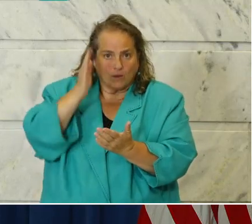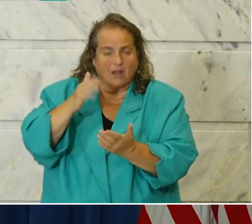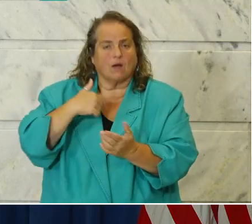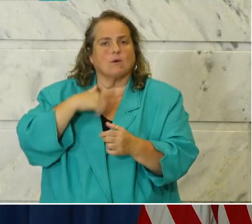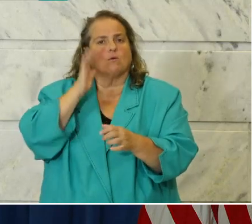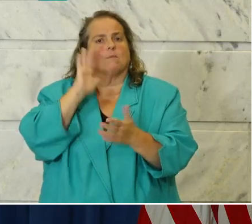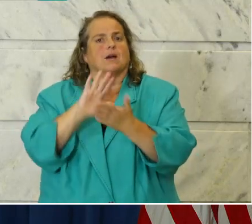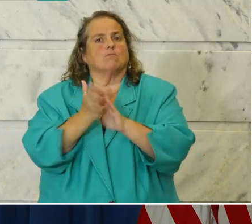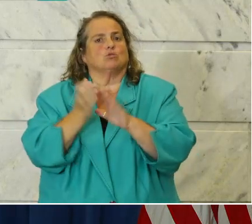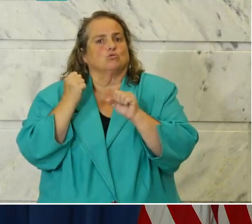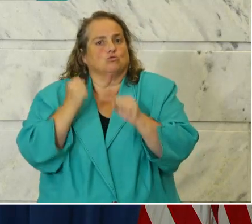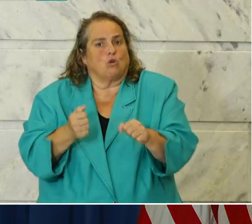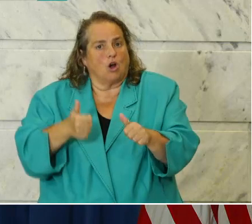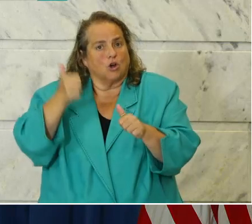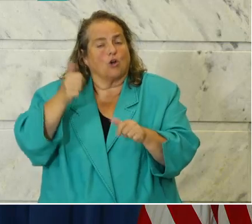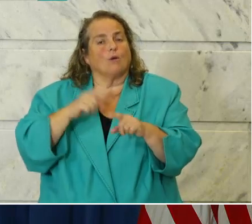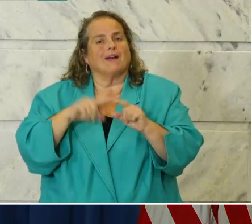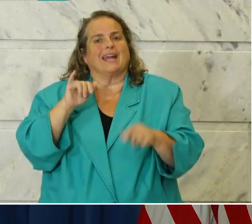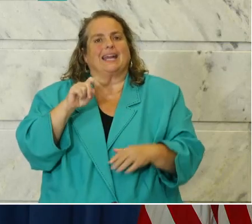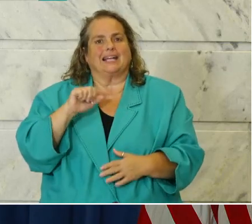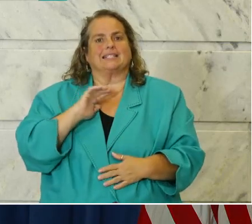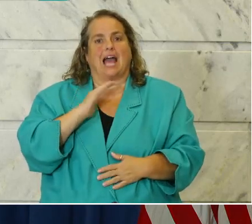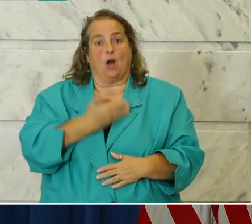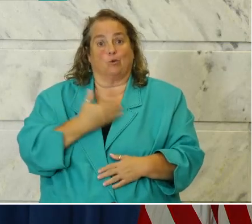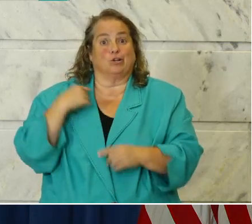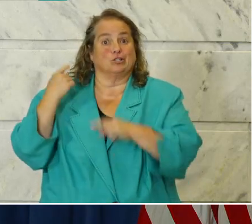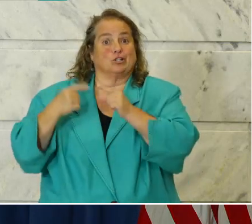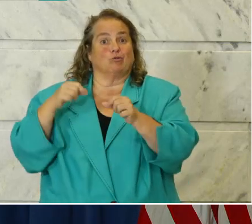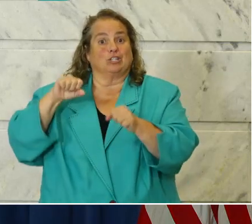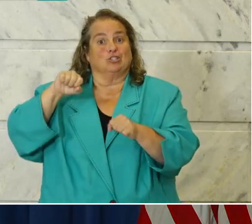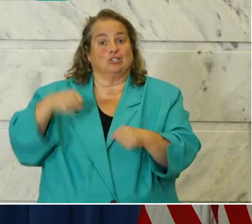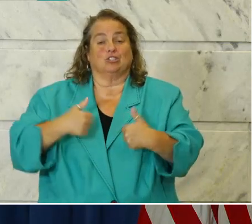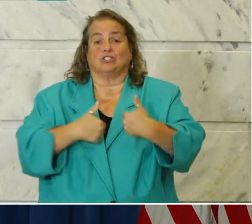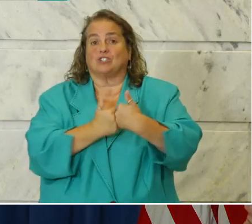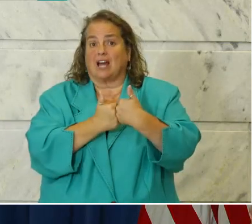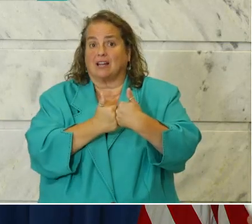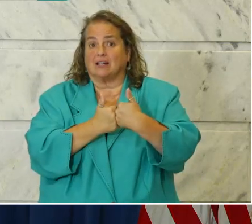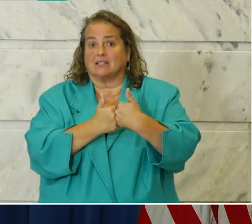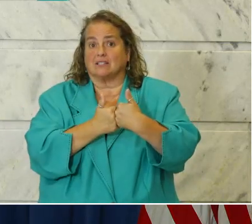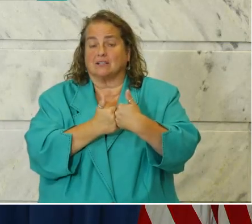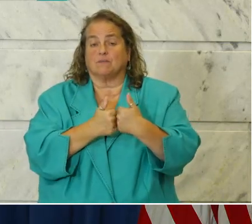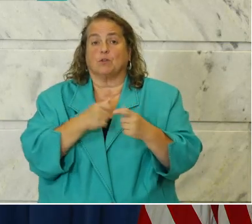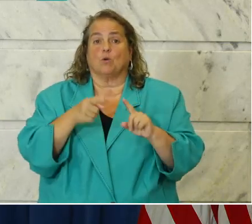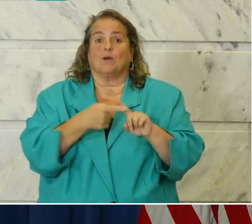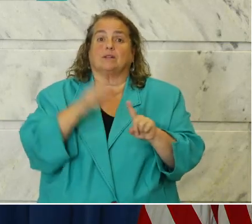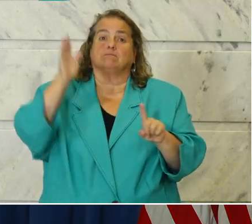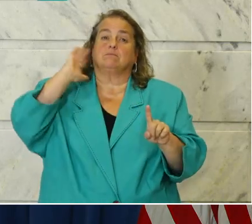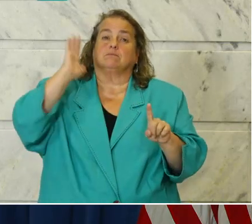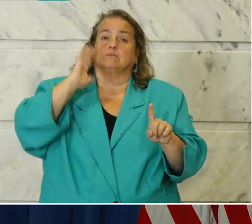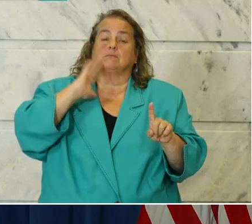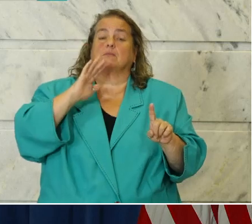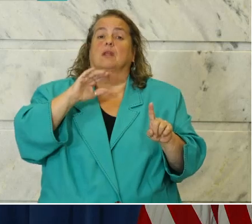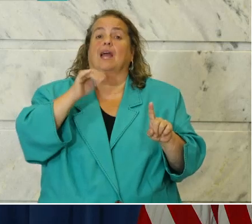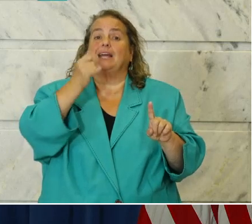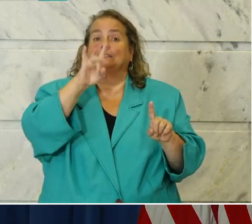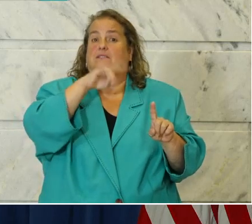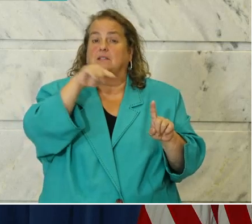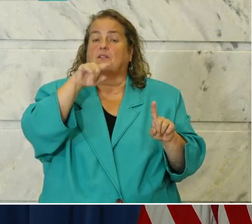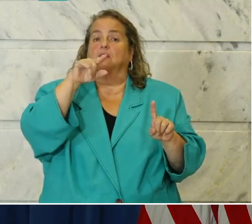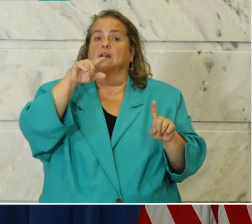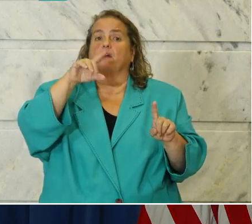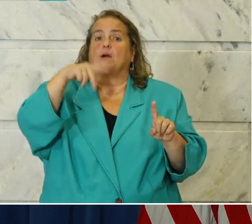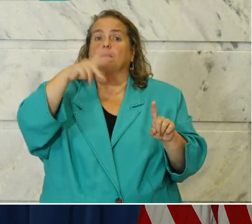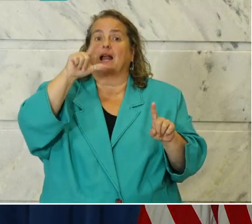our generational challenge, and when the plague went through Europe in the Middle Ages, it